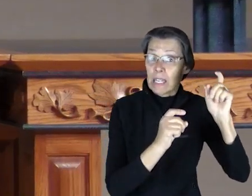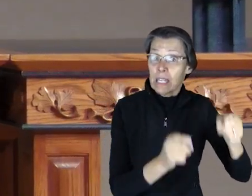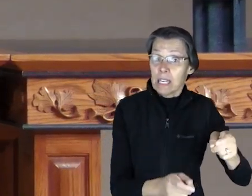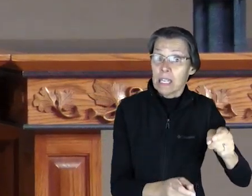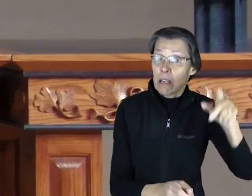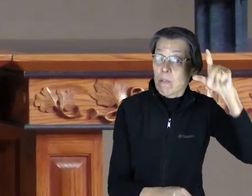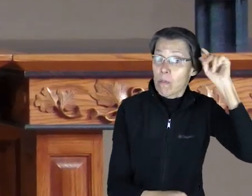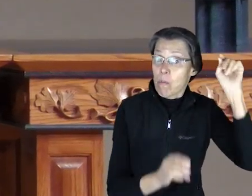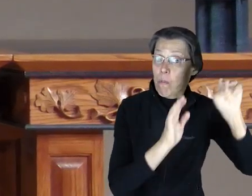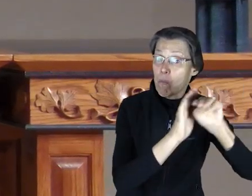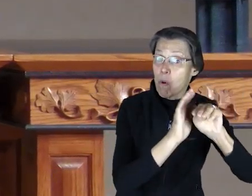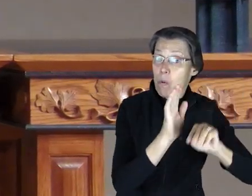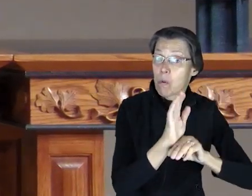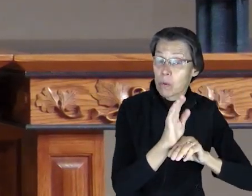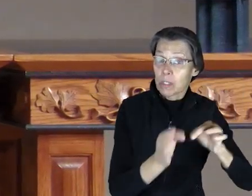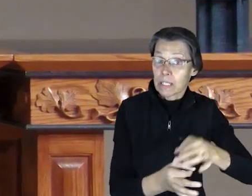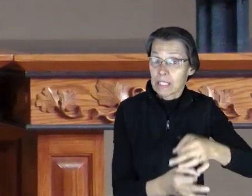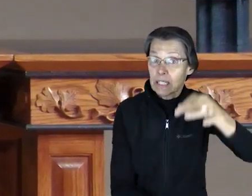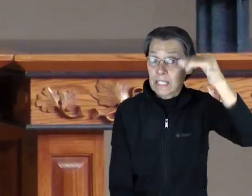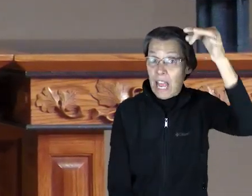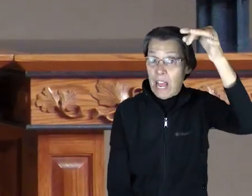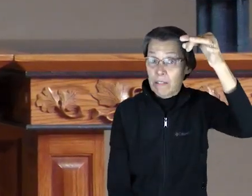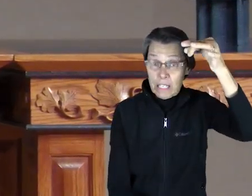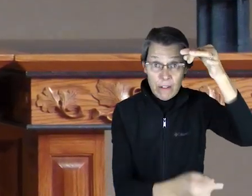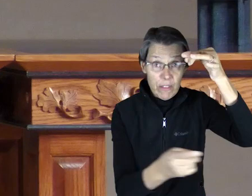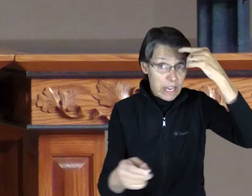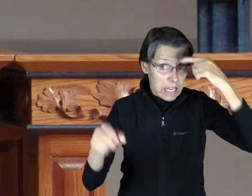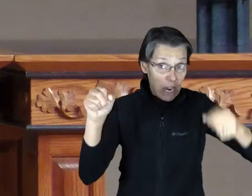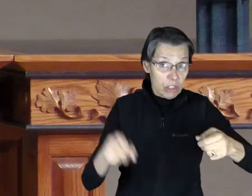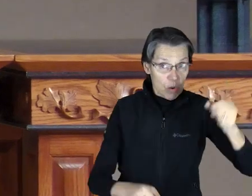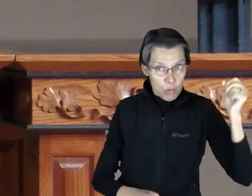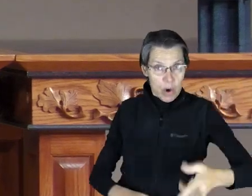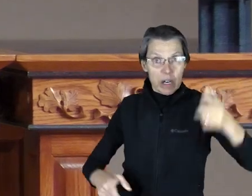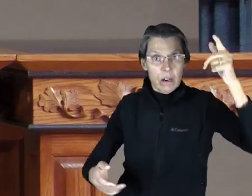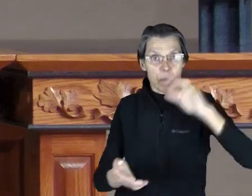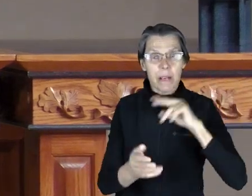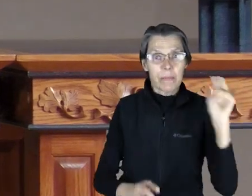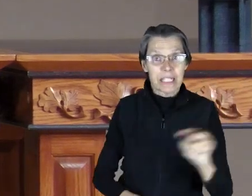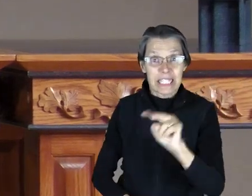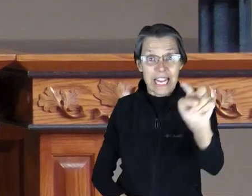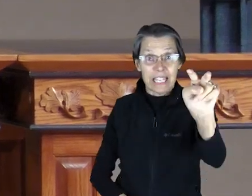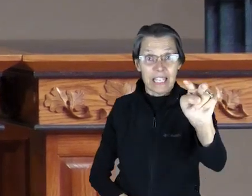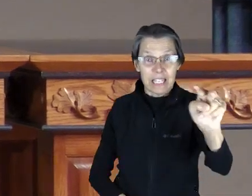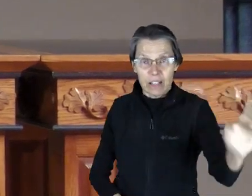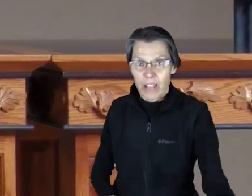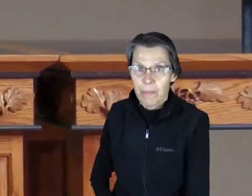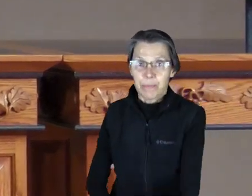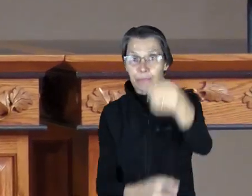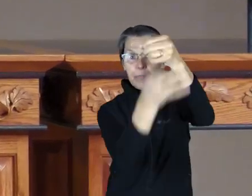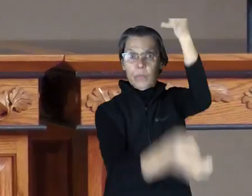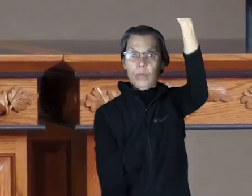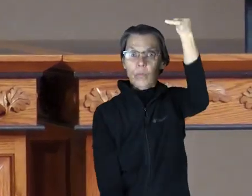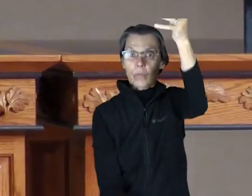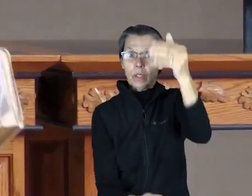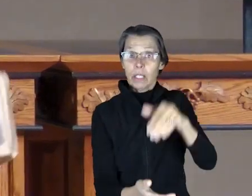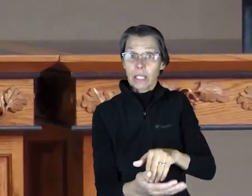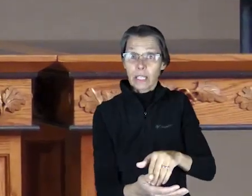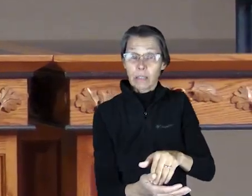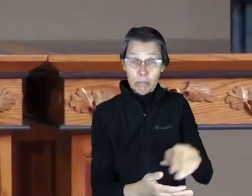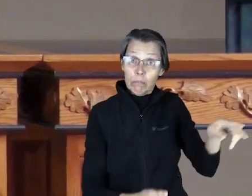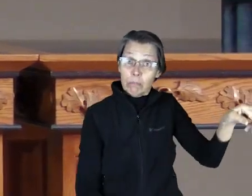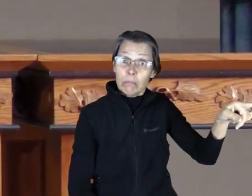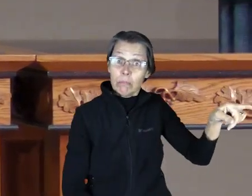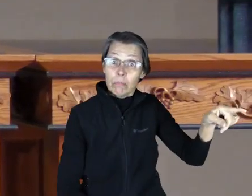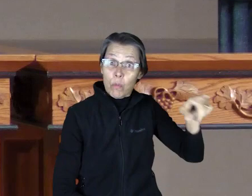staff down and it becomes a snake. And if you'll pick it up again, it'll become a staff." And so Moses does that for the people, and Moses does that for Pharaoh, and none of them